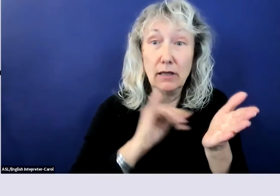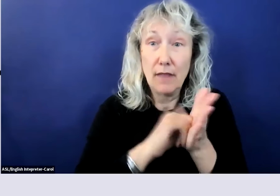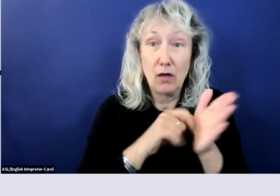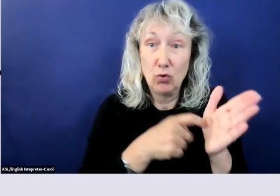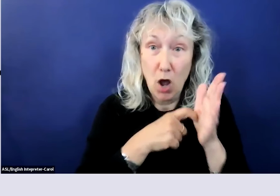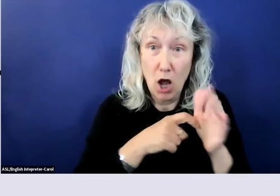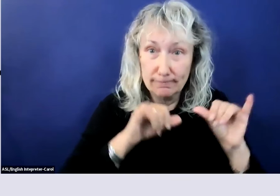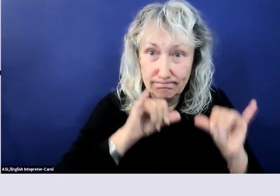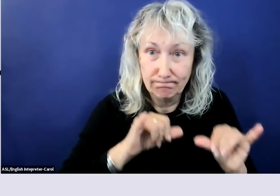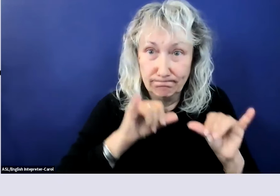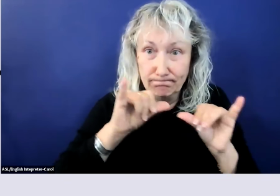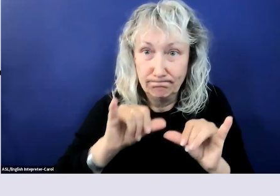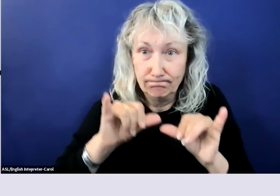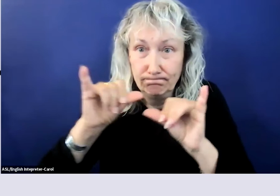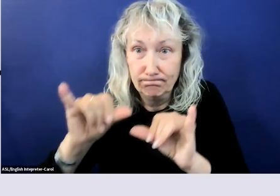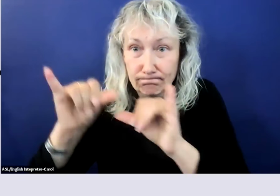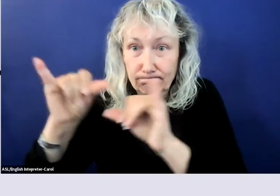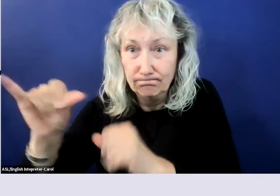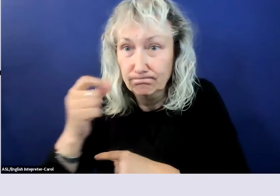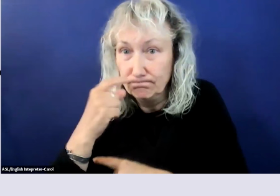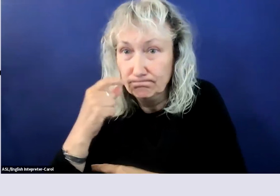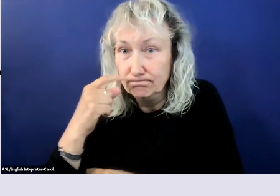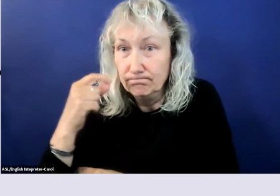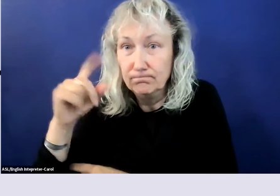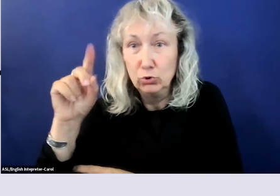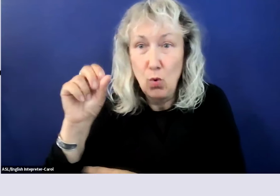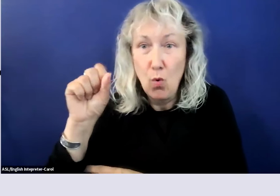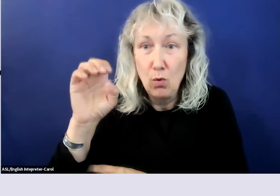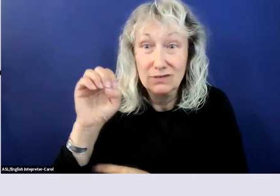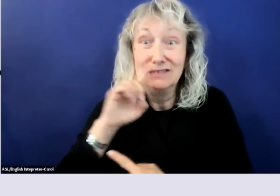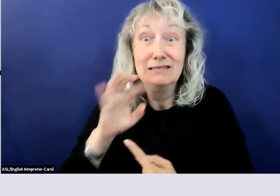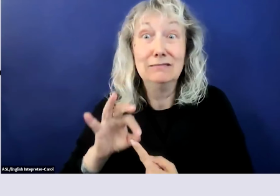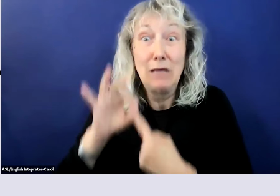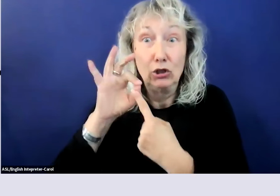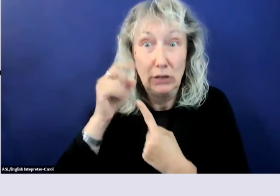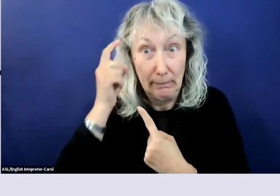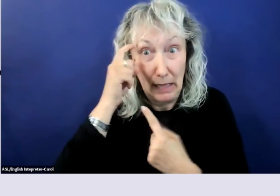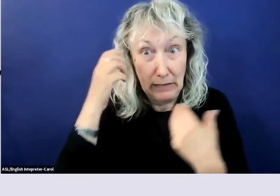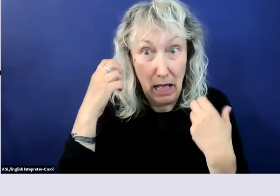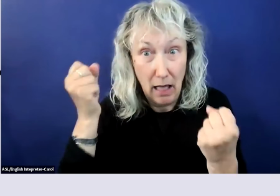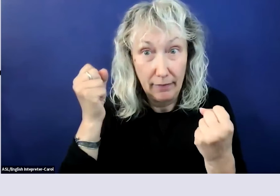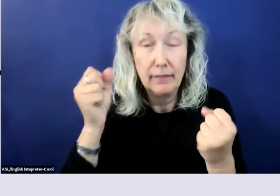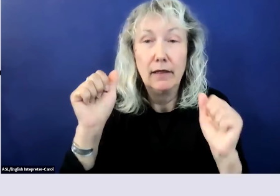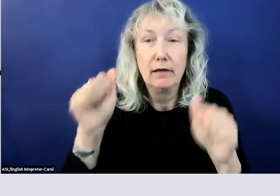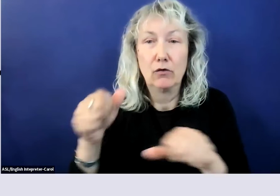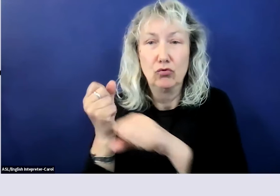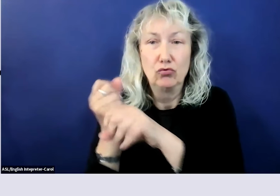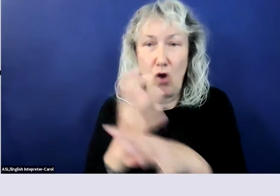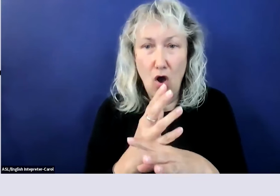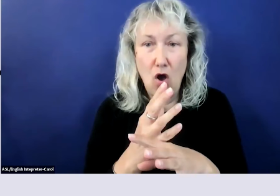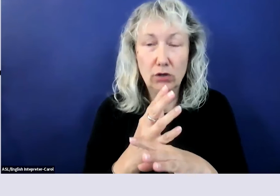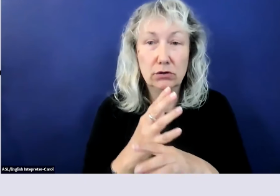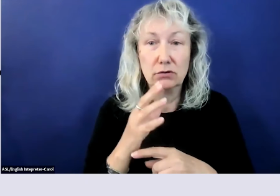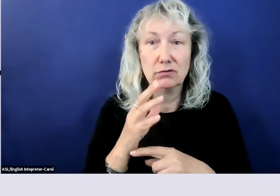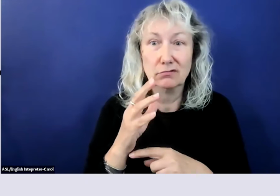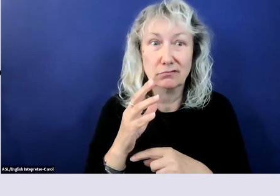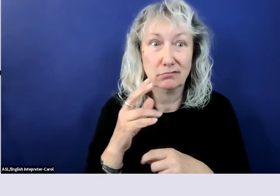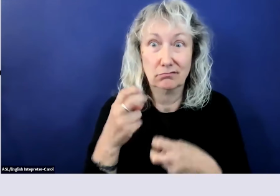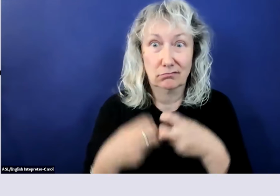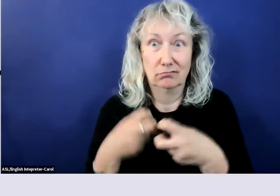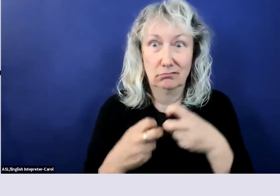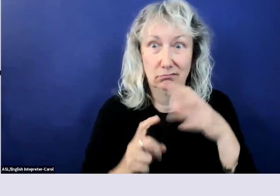dosing, especially for mental health, can trigger withdrawal symptoms if the medication's rationed.